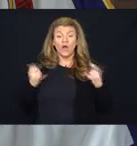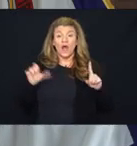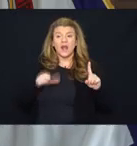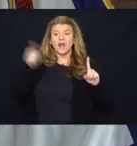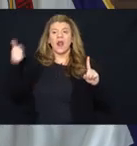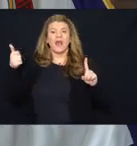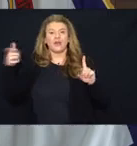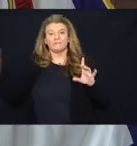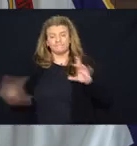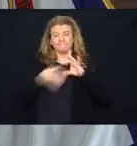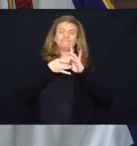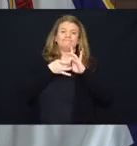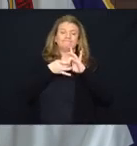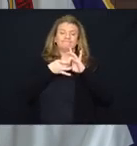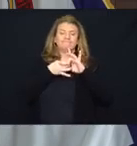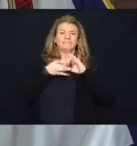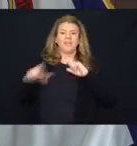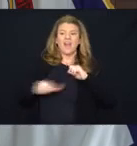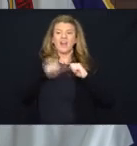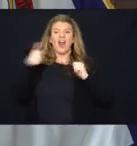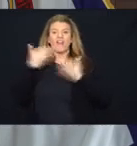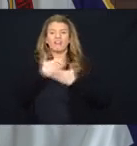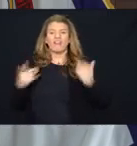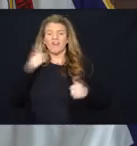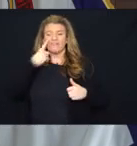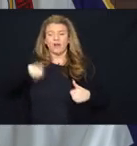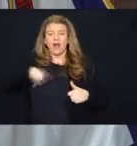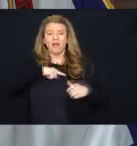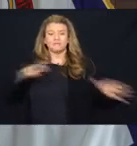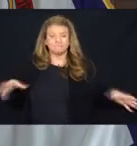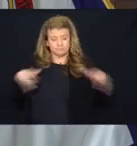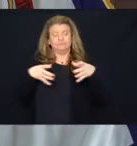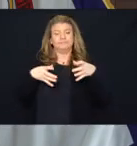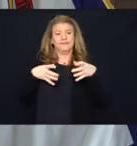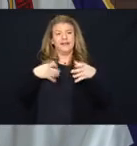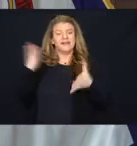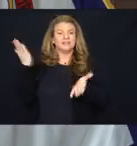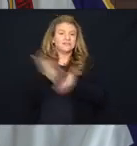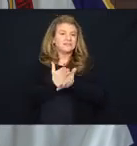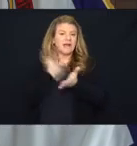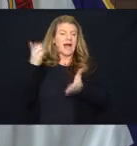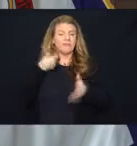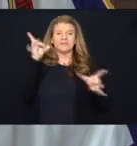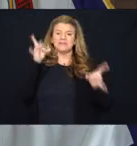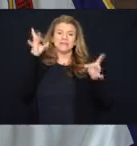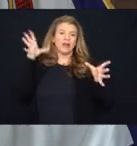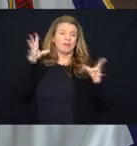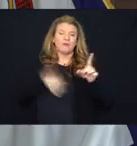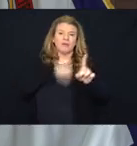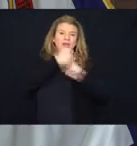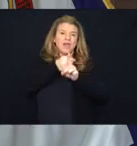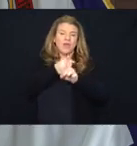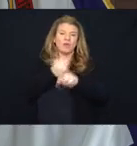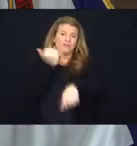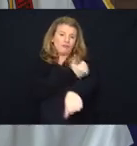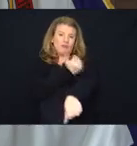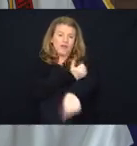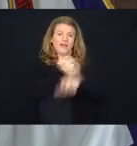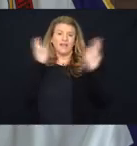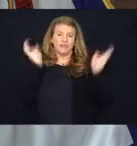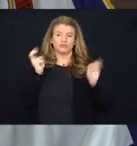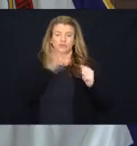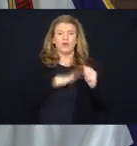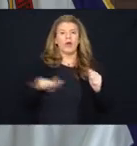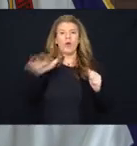another arm, another absolute weapon in our battle to stop this terrible scourge with all this drug problem across